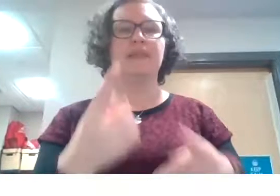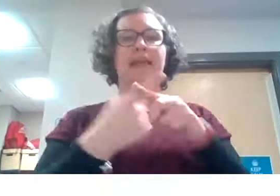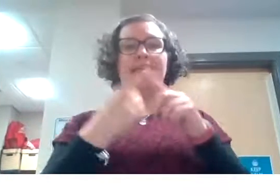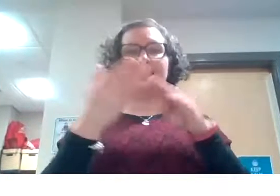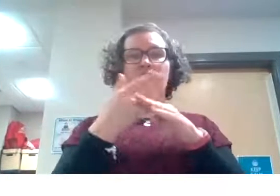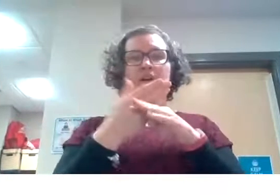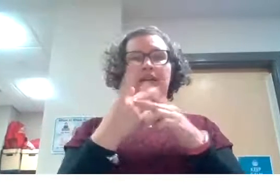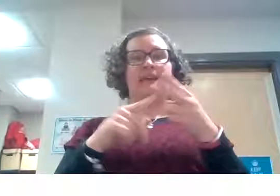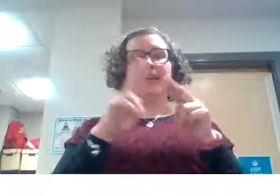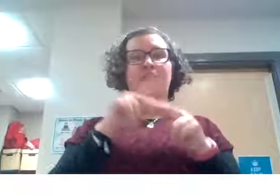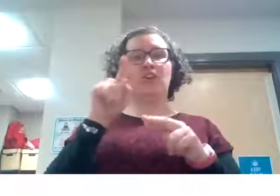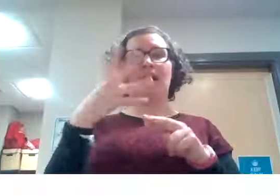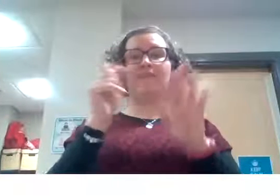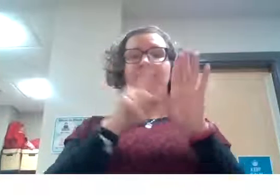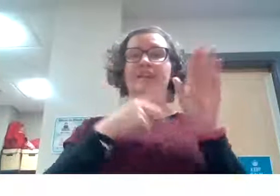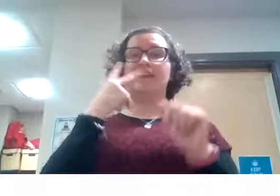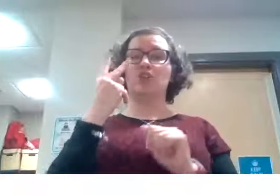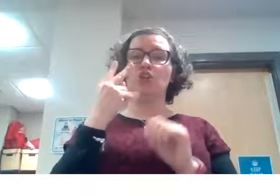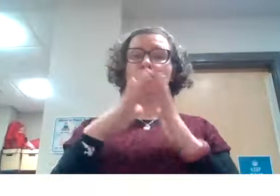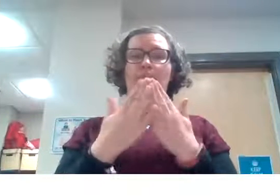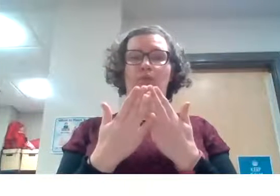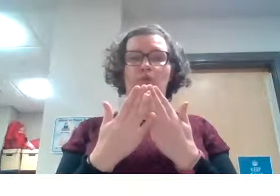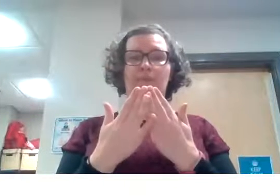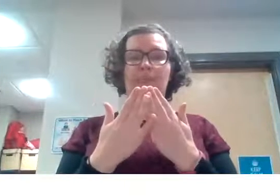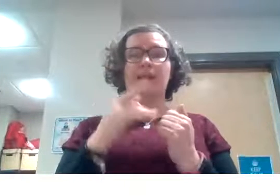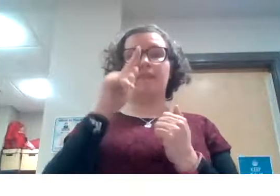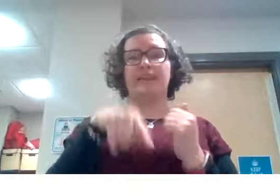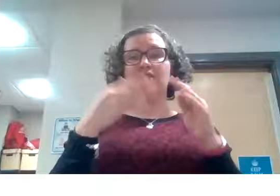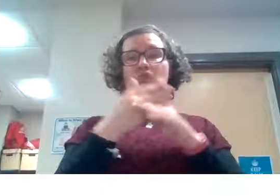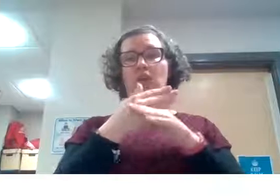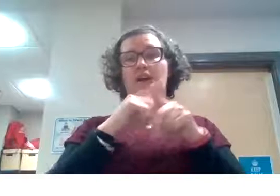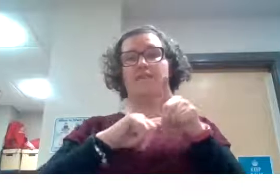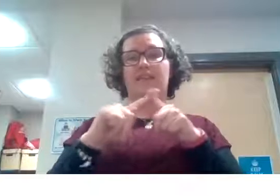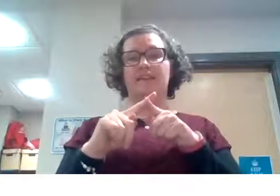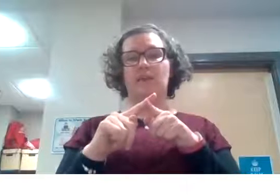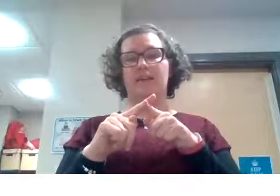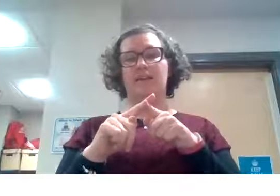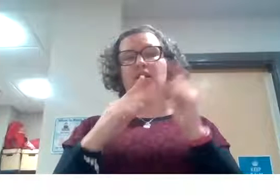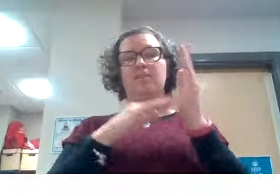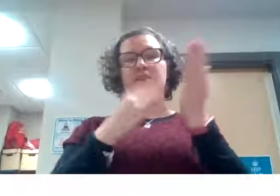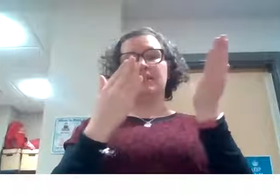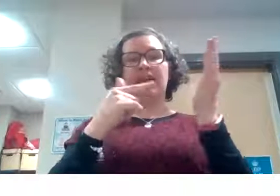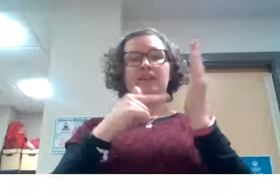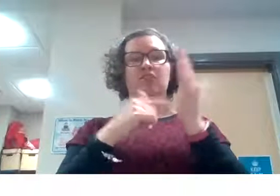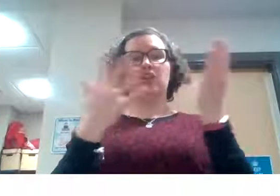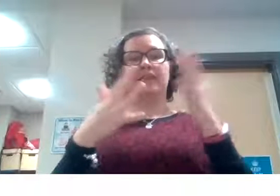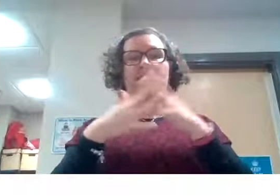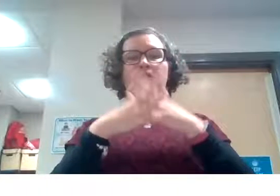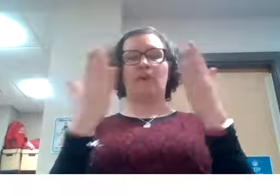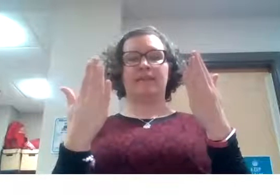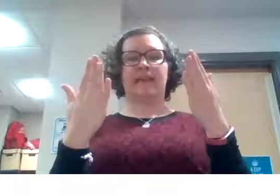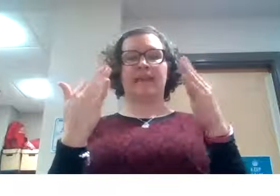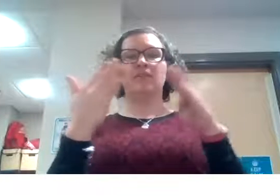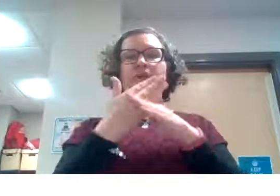Okay, English work. If you have the Year 2 book, this is your work for this week. Monday,